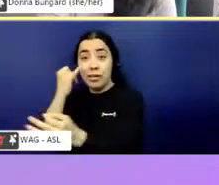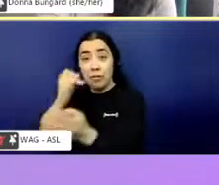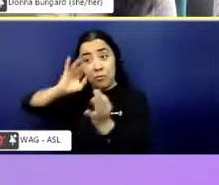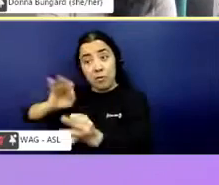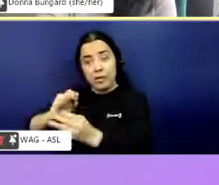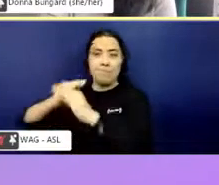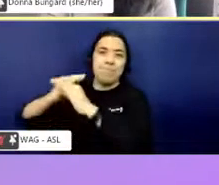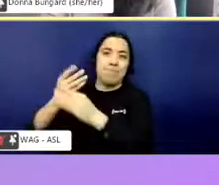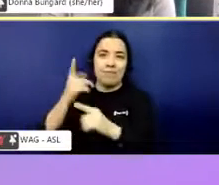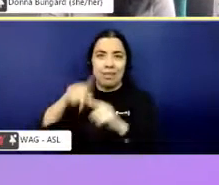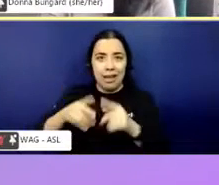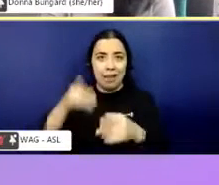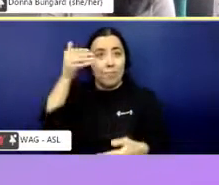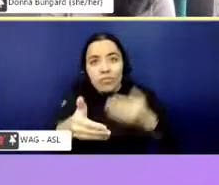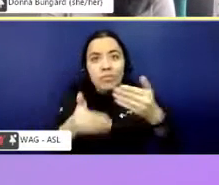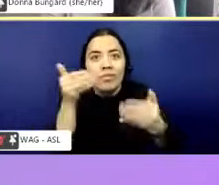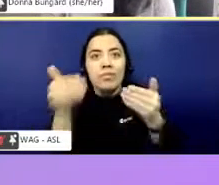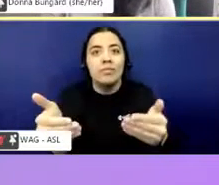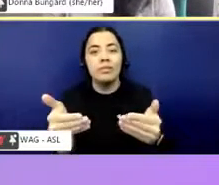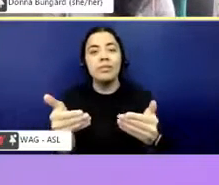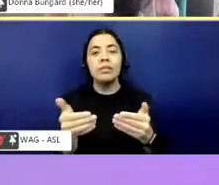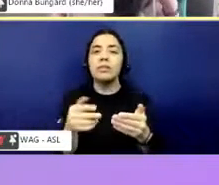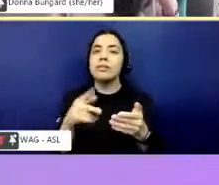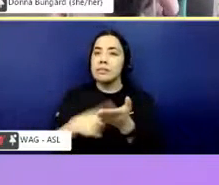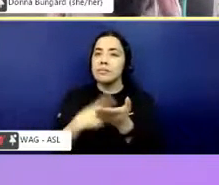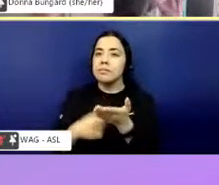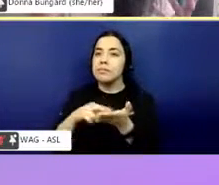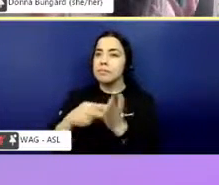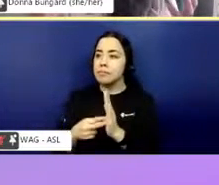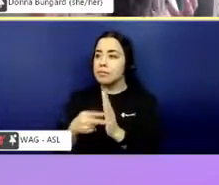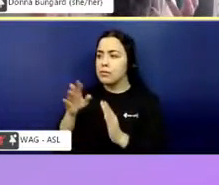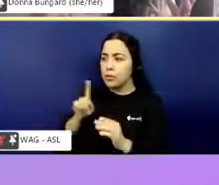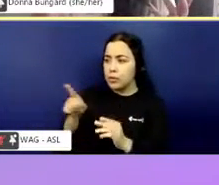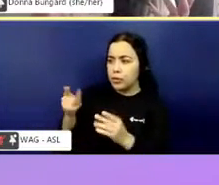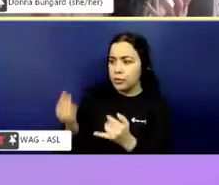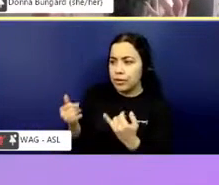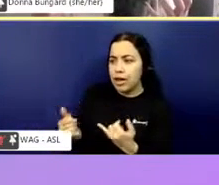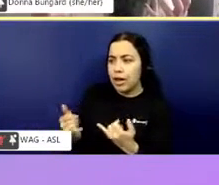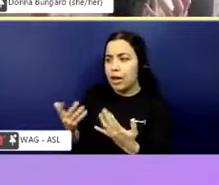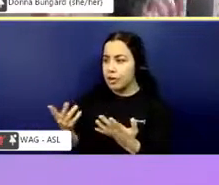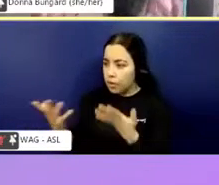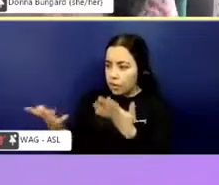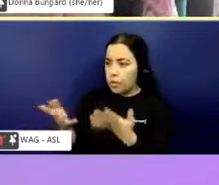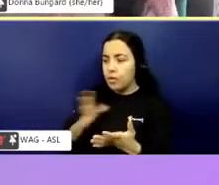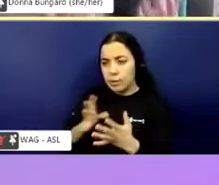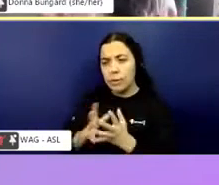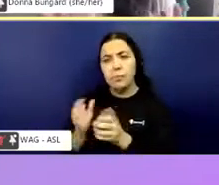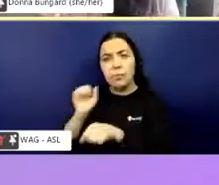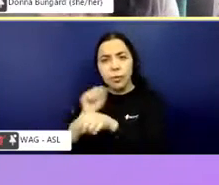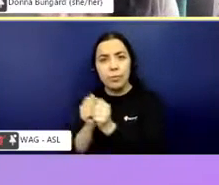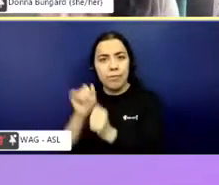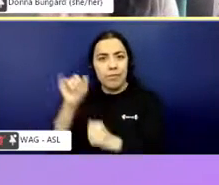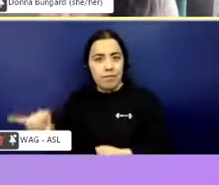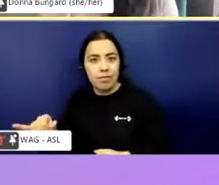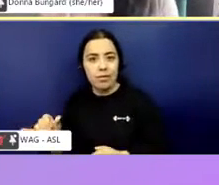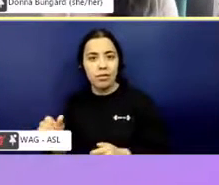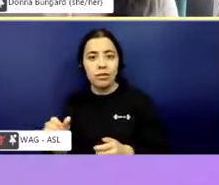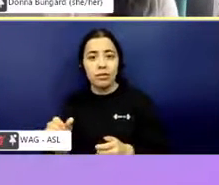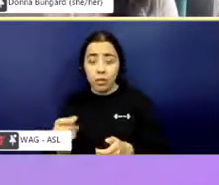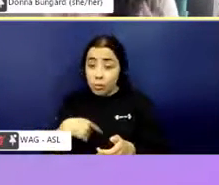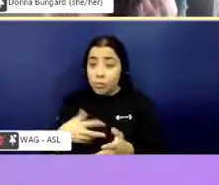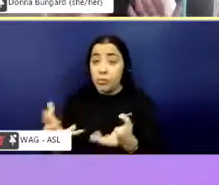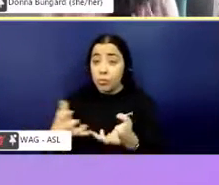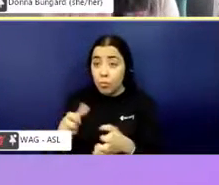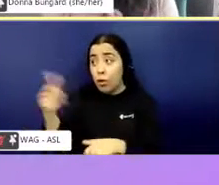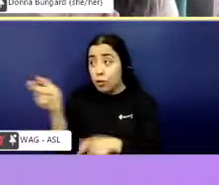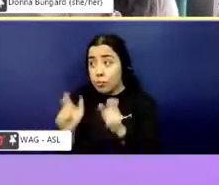people where they are. So when we're thinking about our cross-functional teams and we're authentically wanting others to